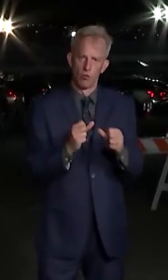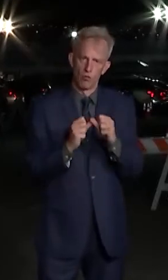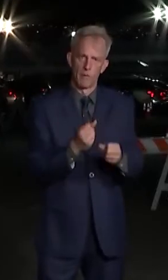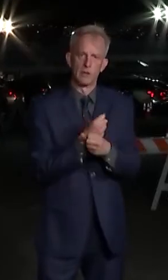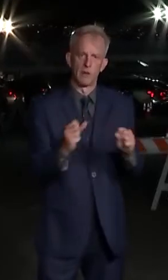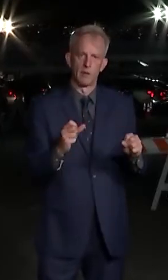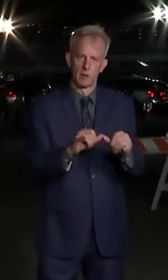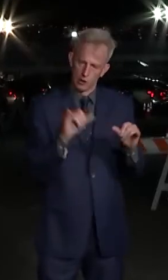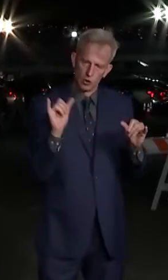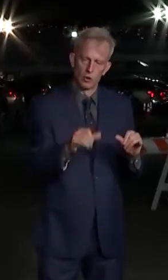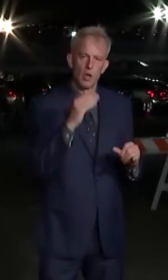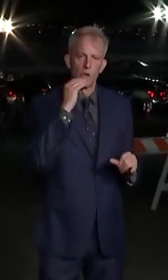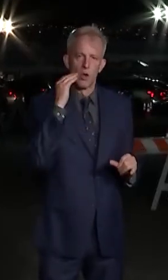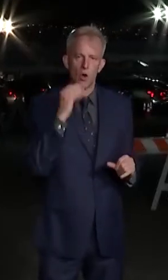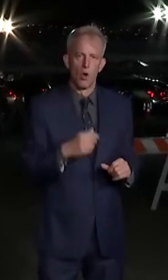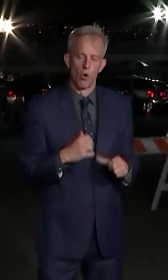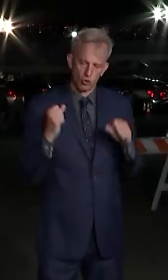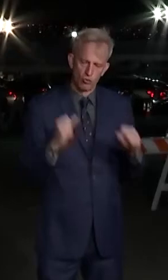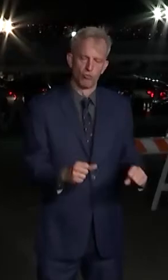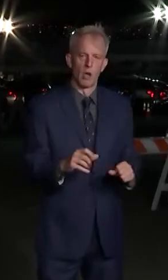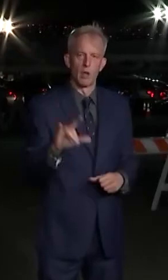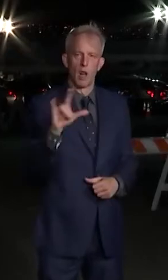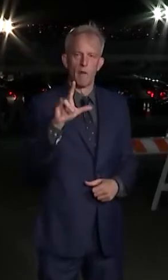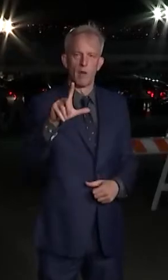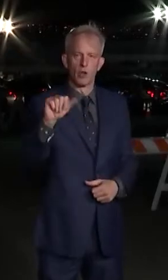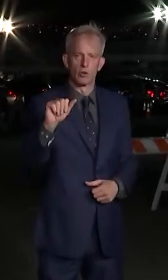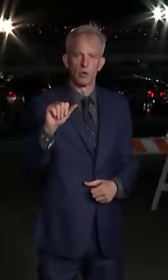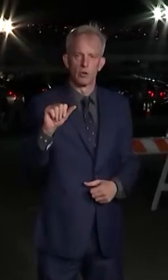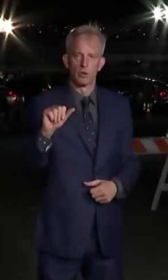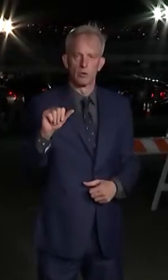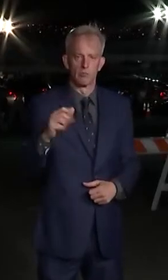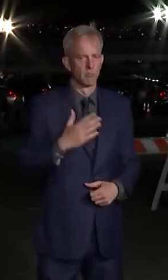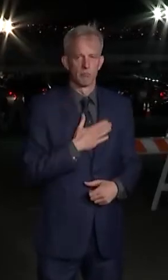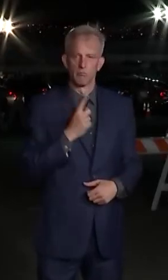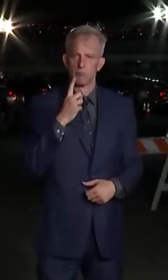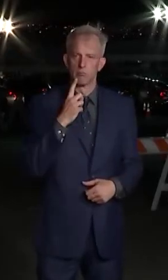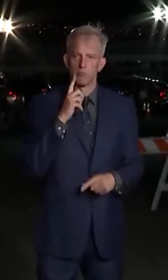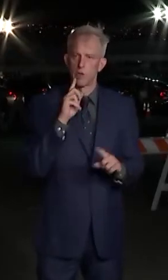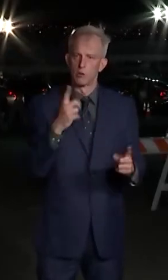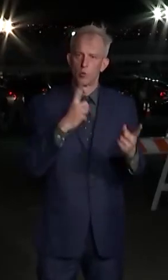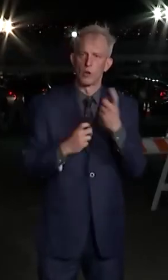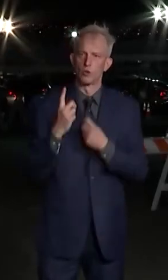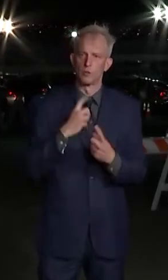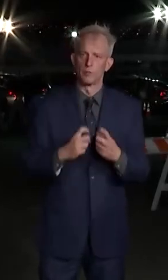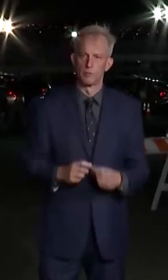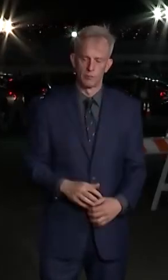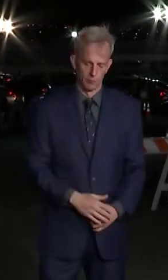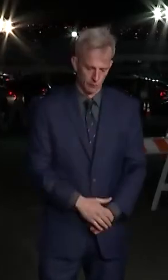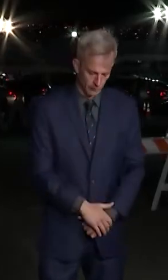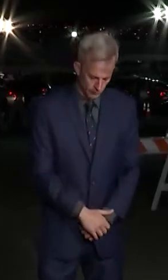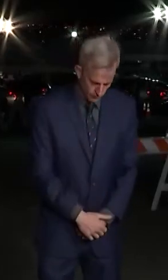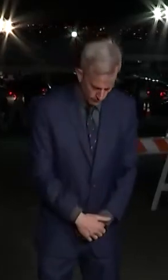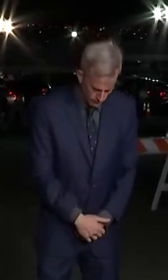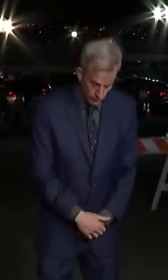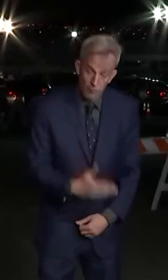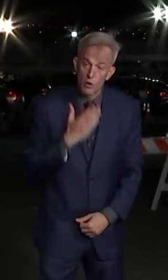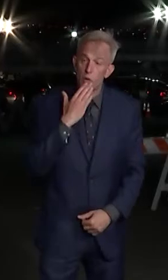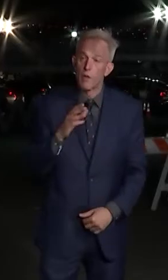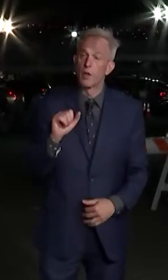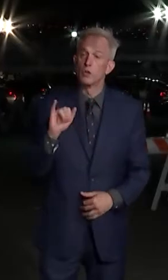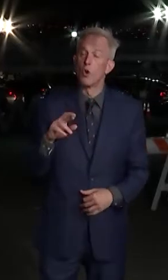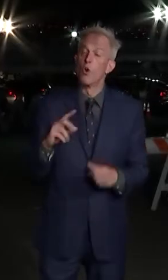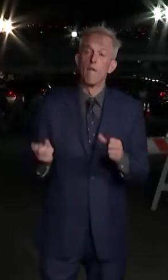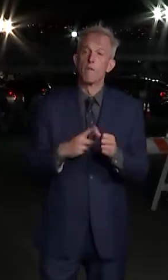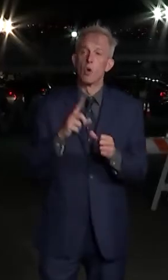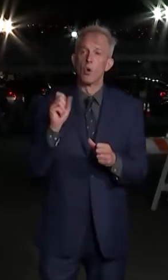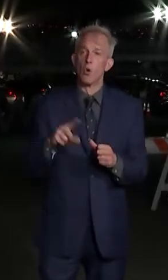at home. Strength and love to you, Los Angeles. And with that, I'm happy to answer questions. Thank you. Thank you, Mr. Mayor. The first question, as you